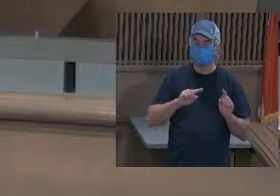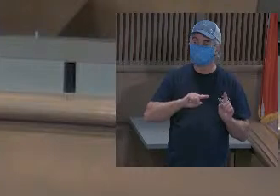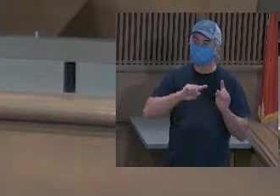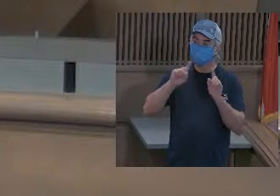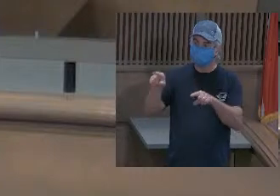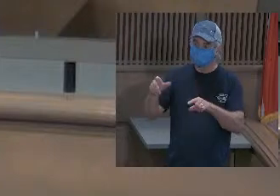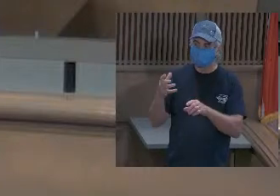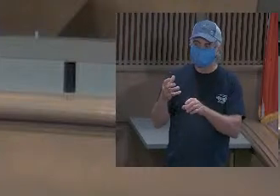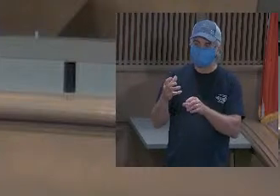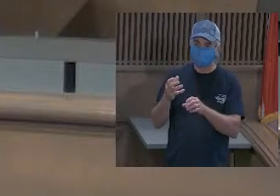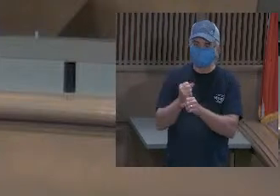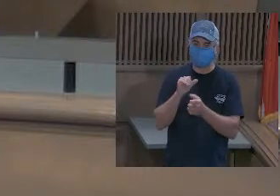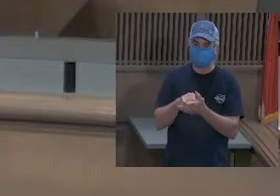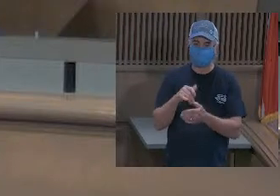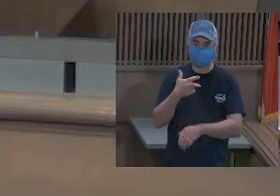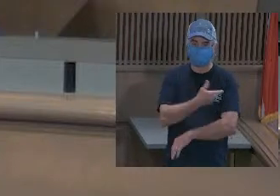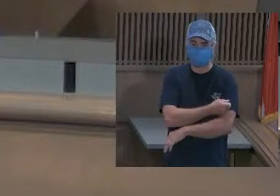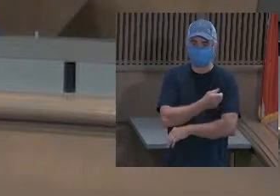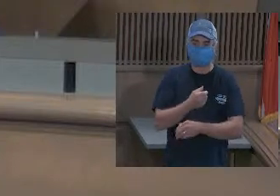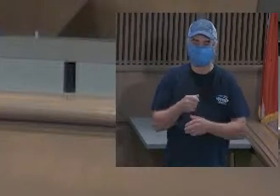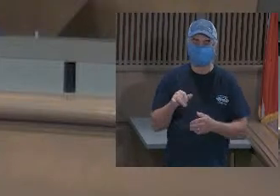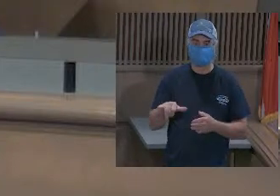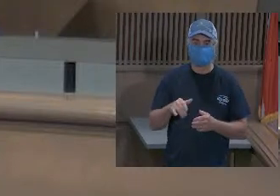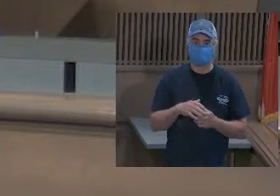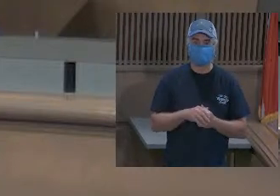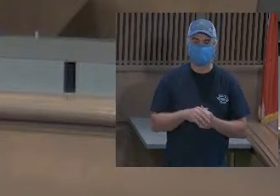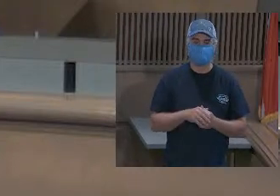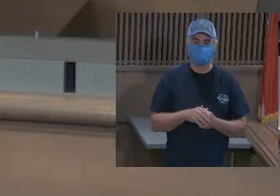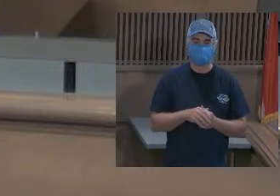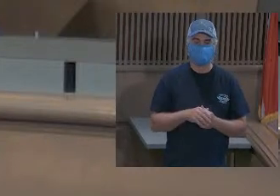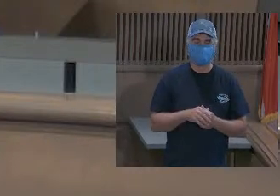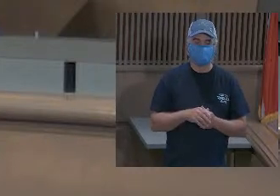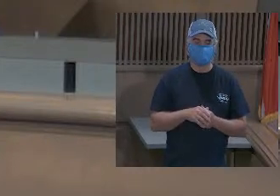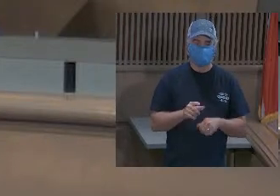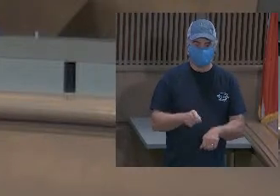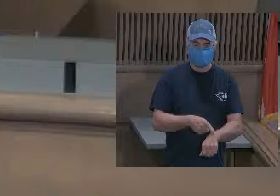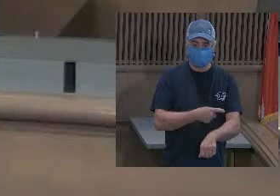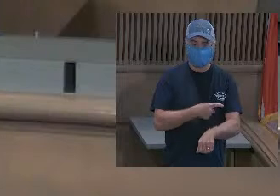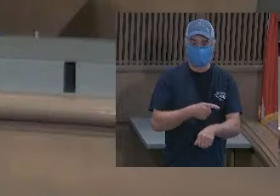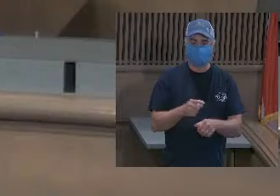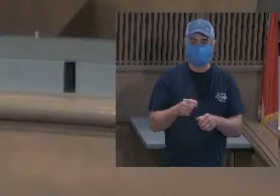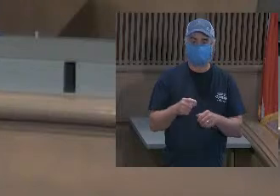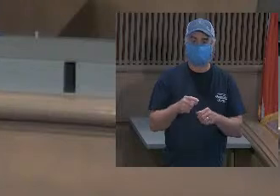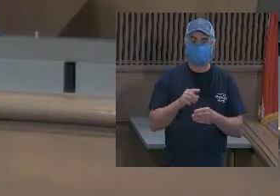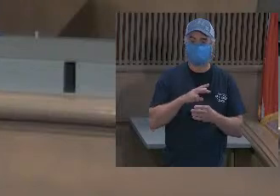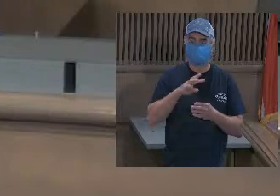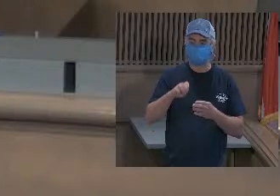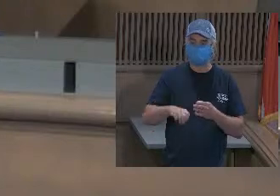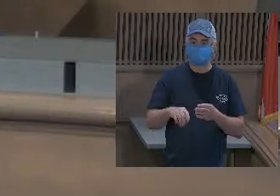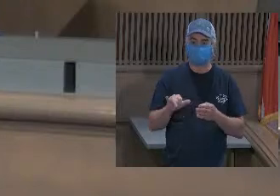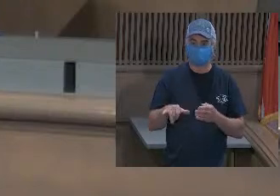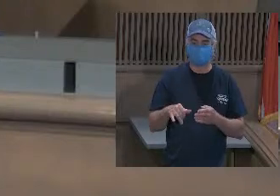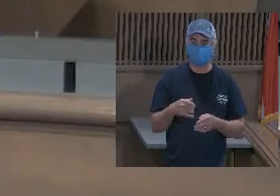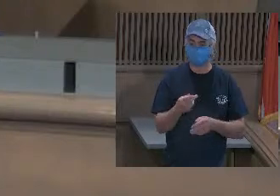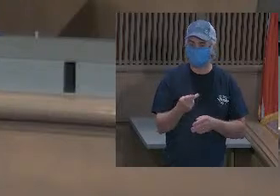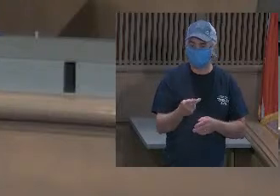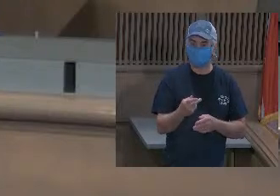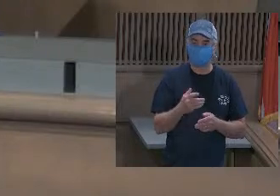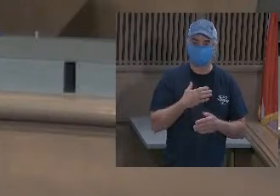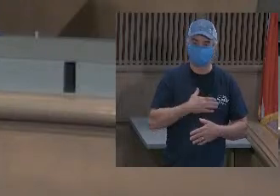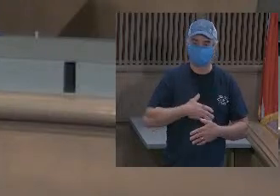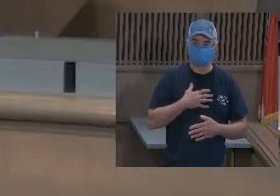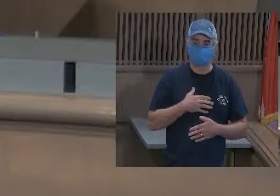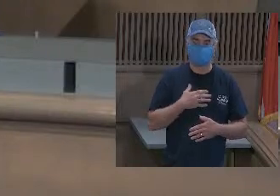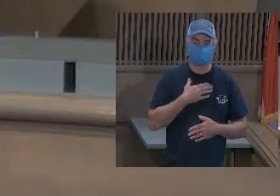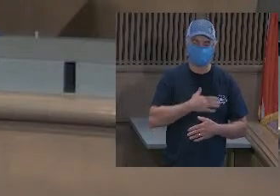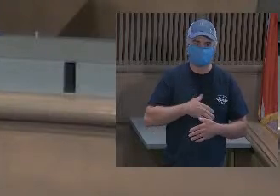you. This is a long weekend. It should be a weekend that we can enjoy, but I'm going to ask you to